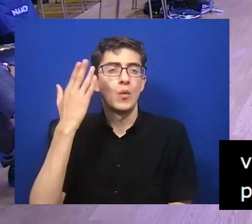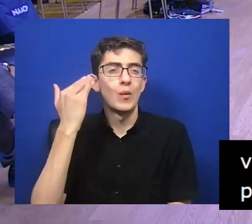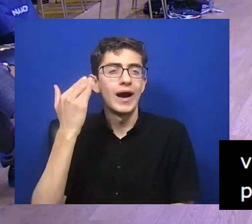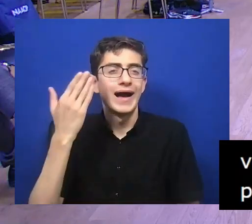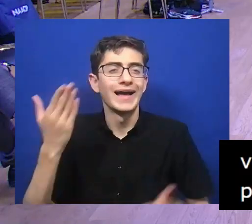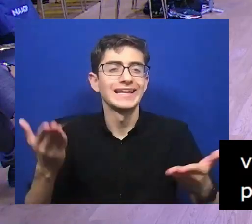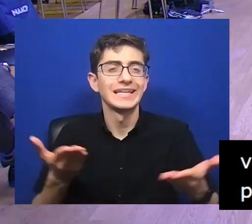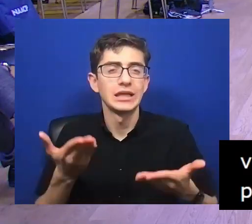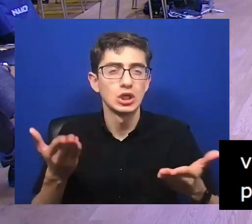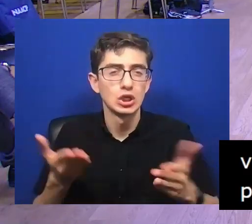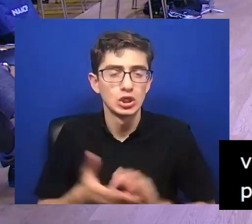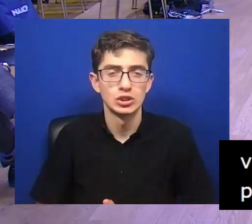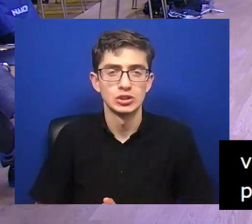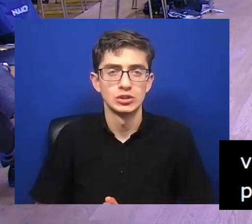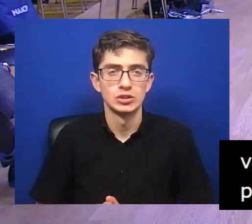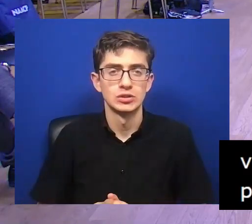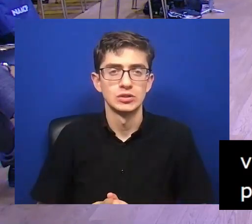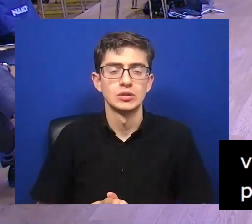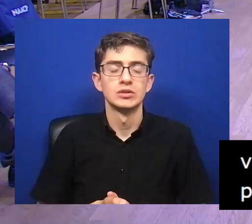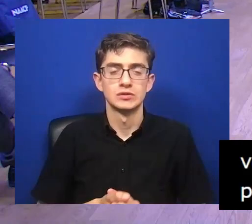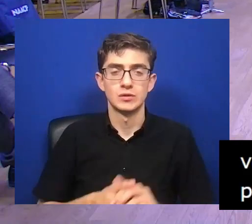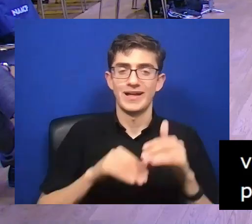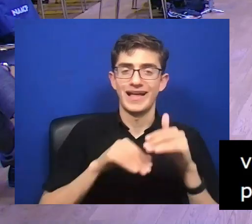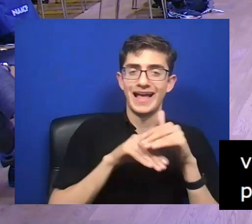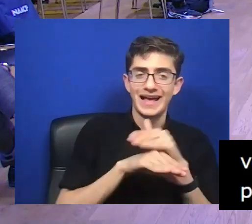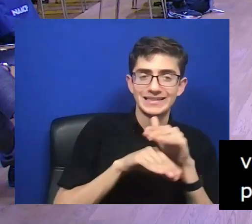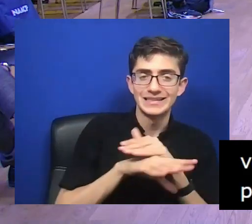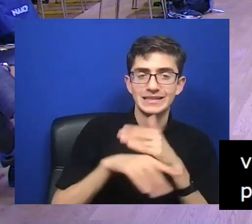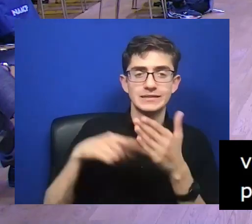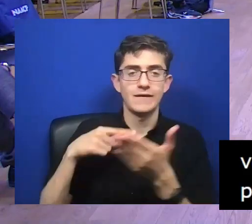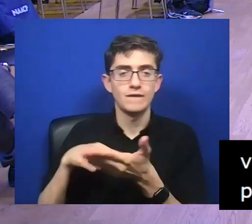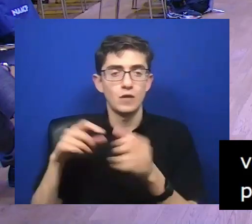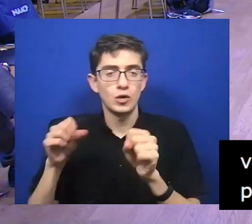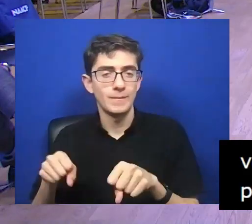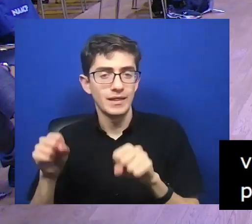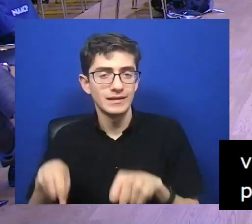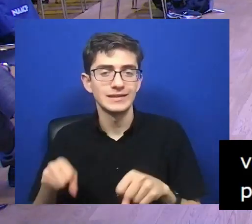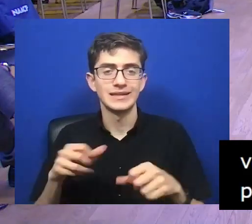Access, affordability, and adoption via...